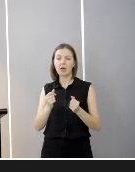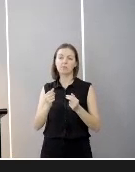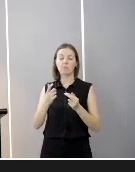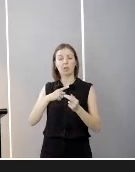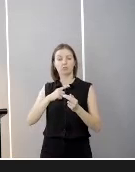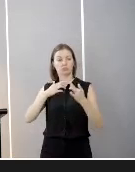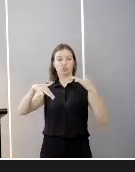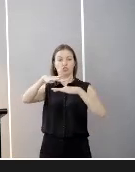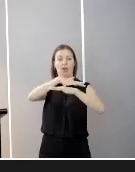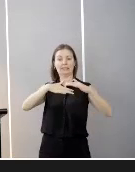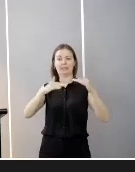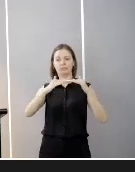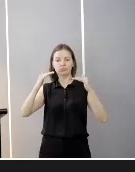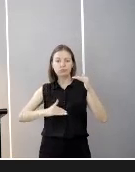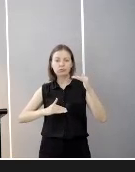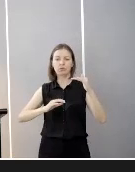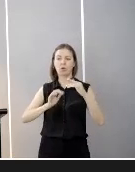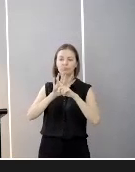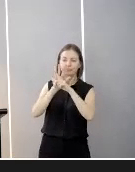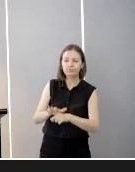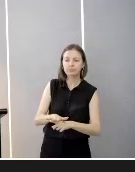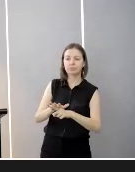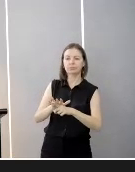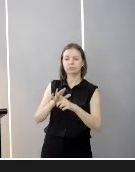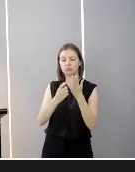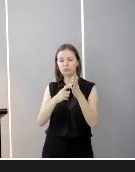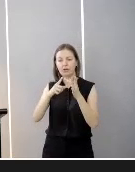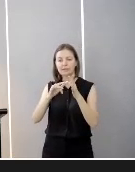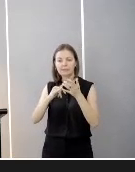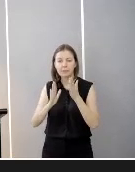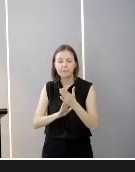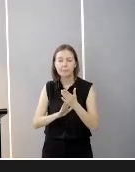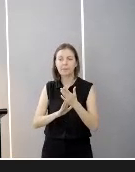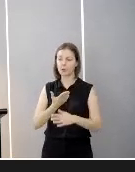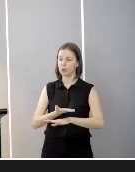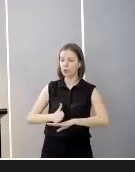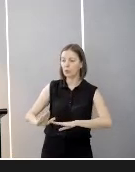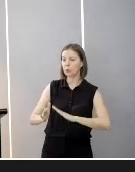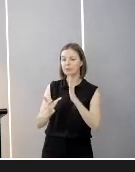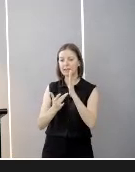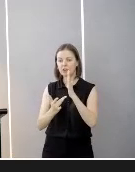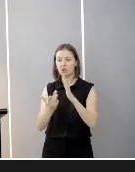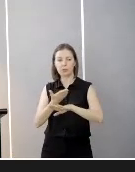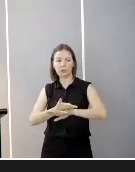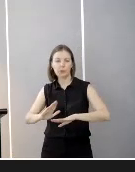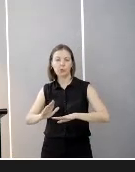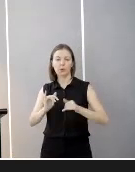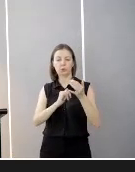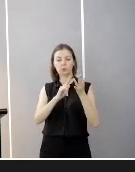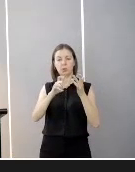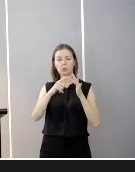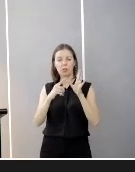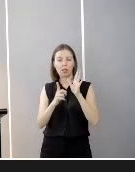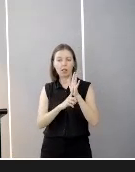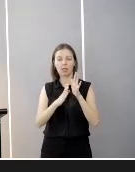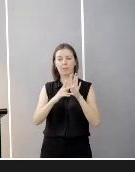society, so inequality, discrimination, racism, new and emerging media and technology, social media